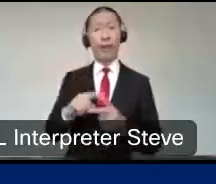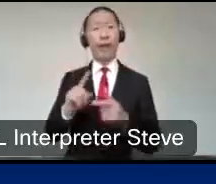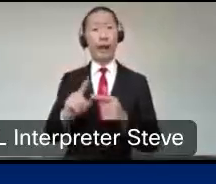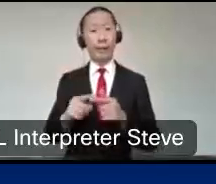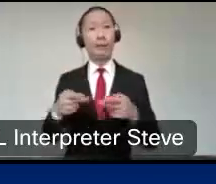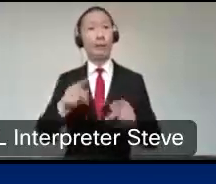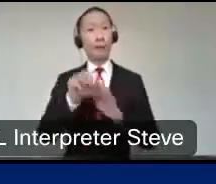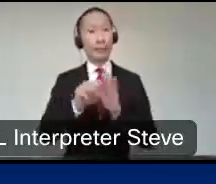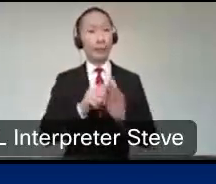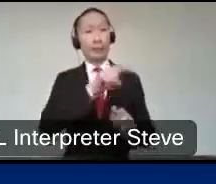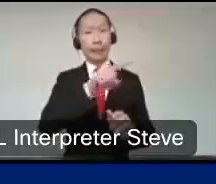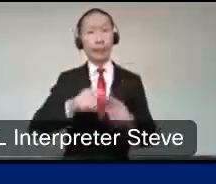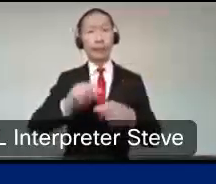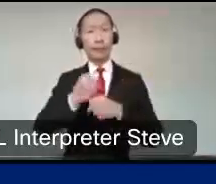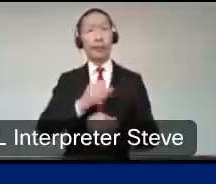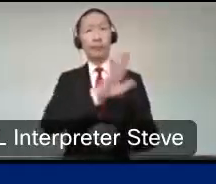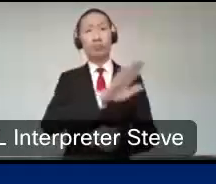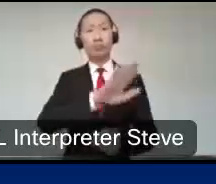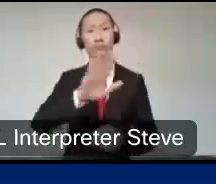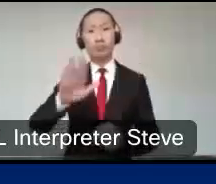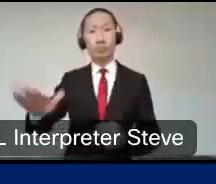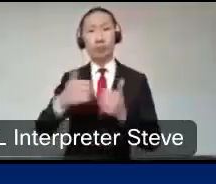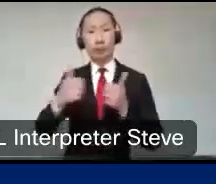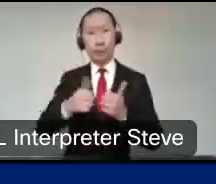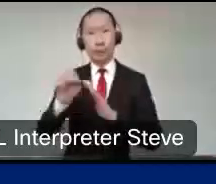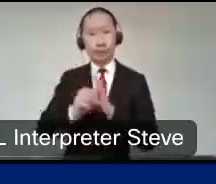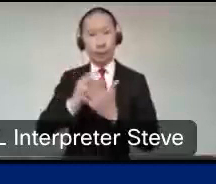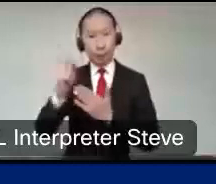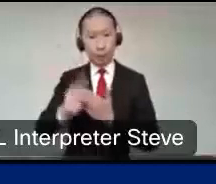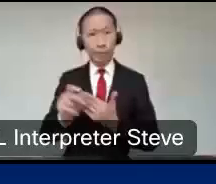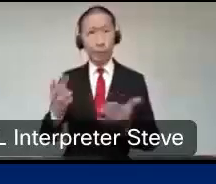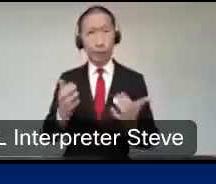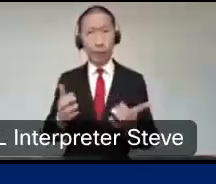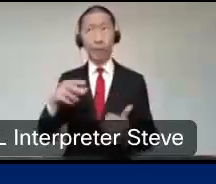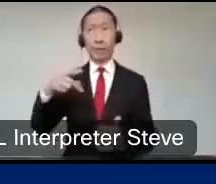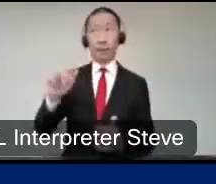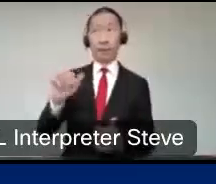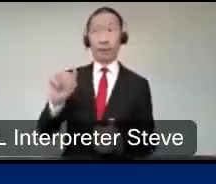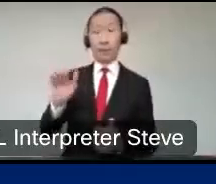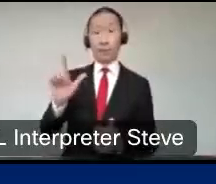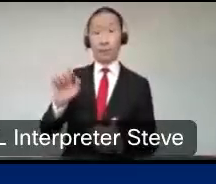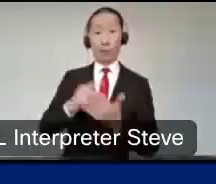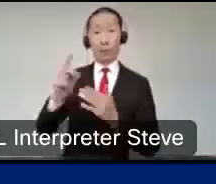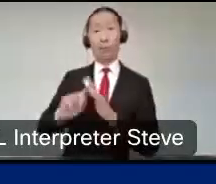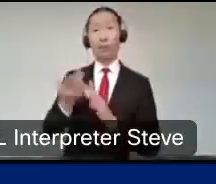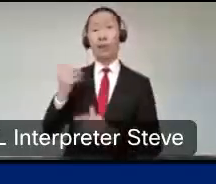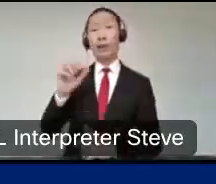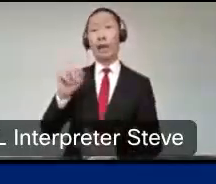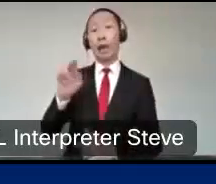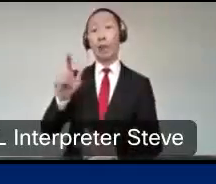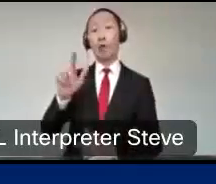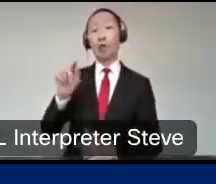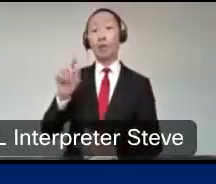to create their own ABLE programs if they wished. Pennsylvania's ABLE program began in April